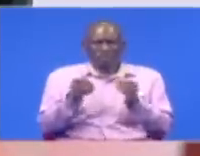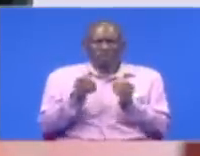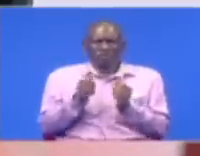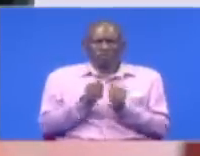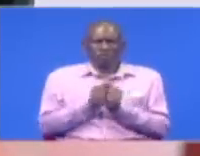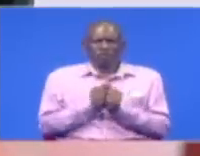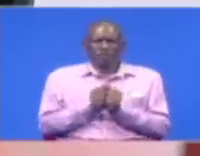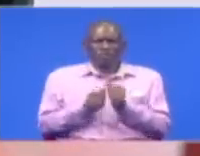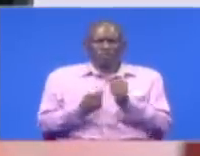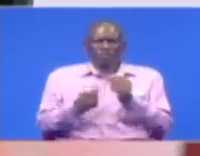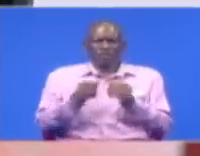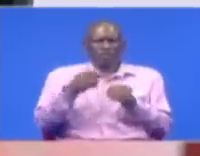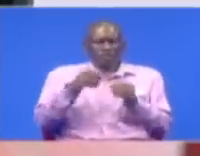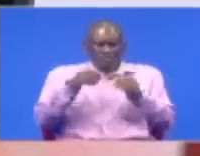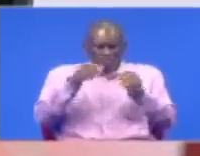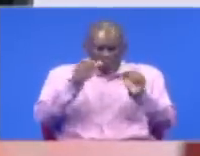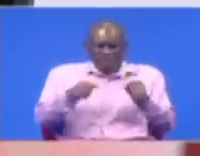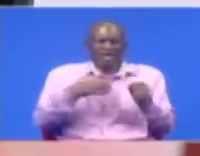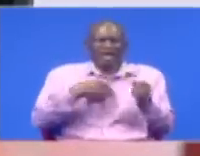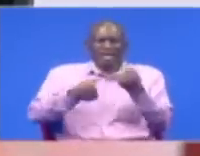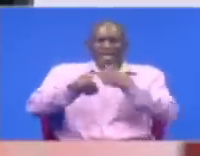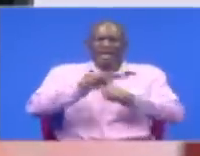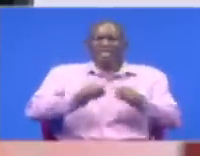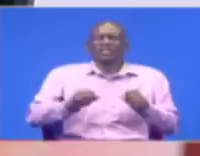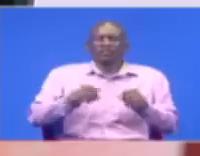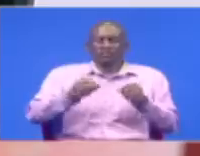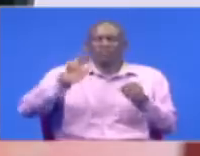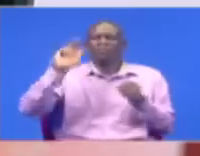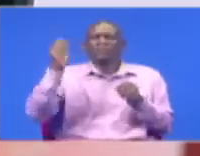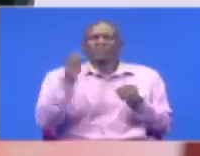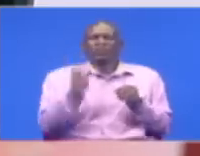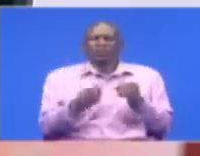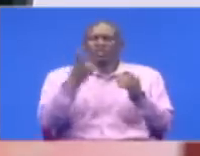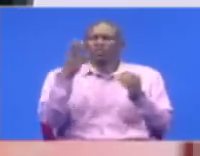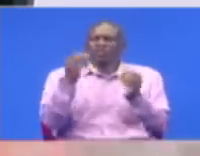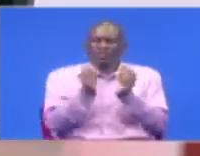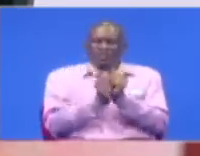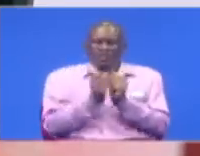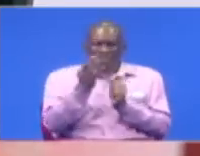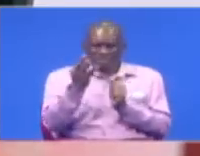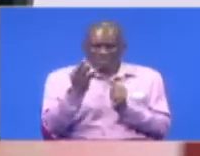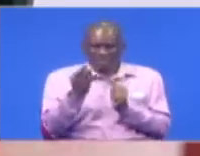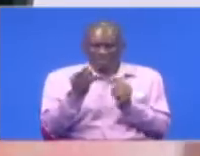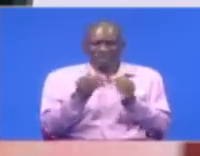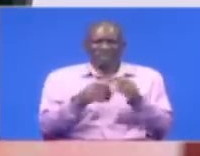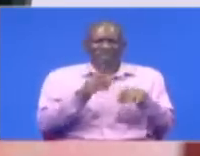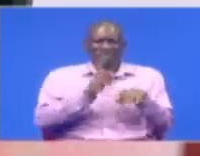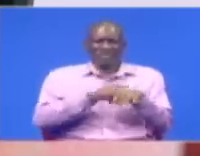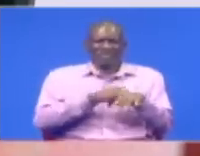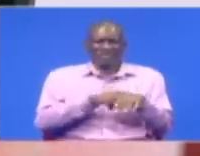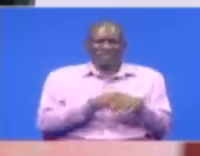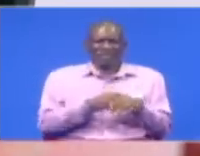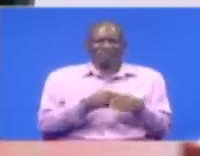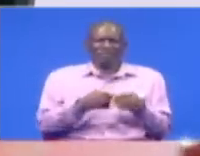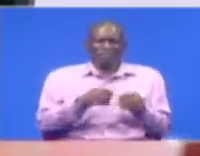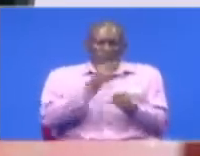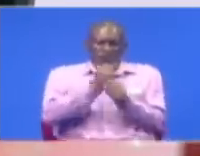despite acting for the president-elect in 2013, as soon as the brief was